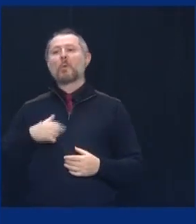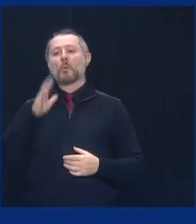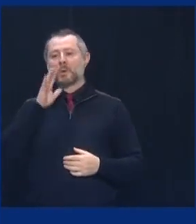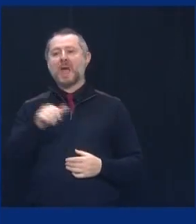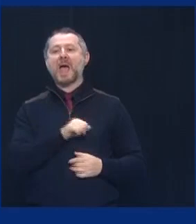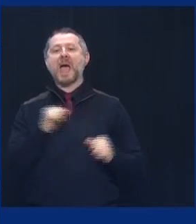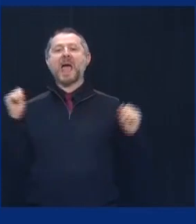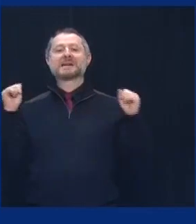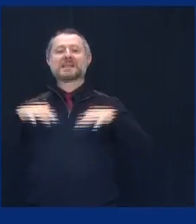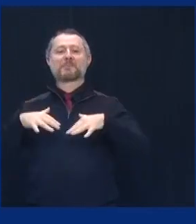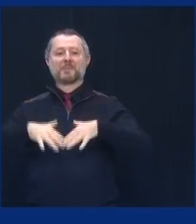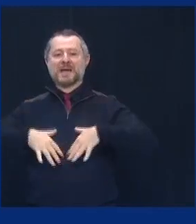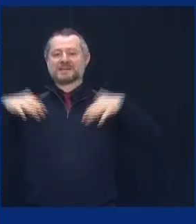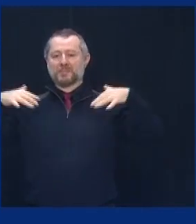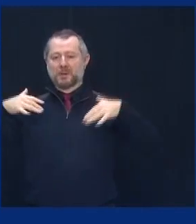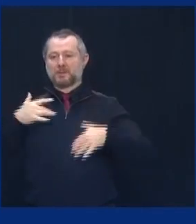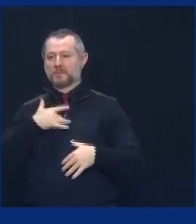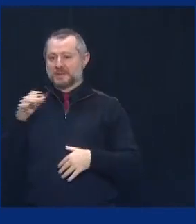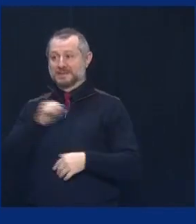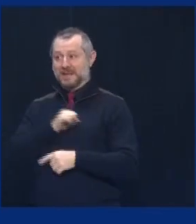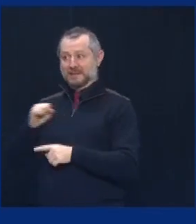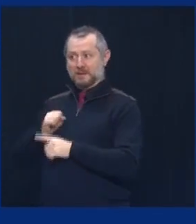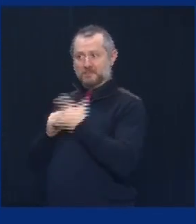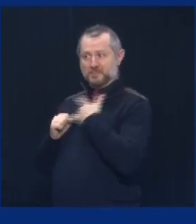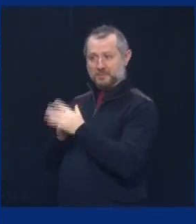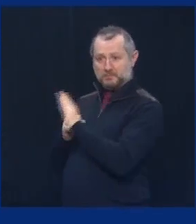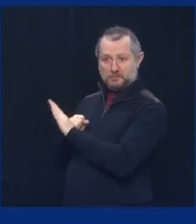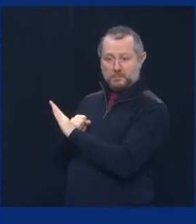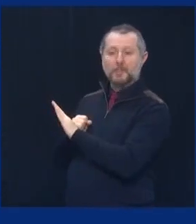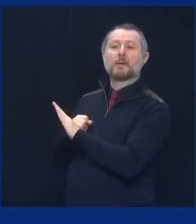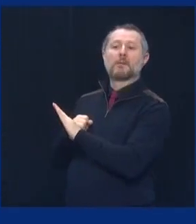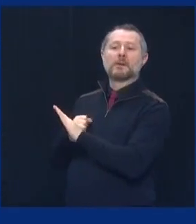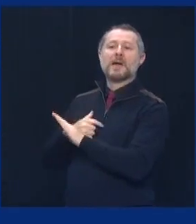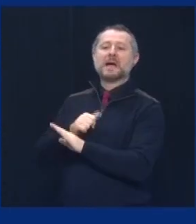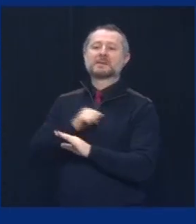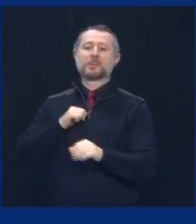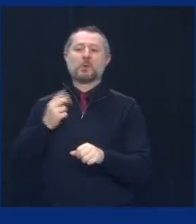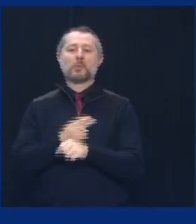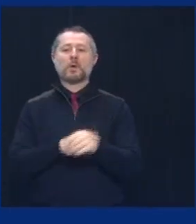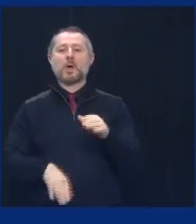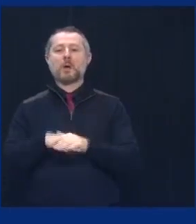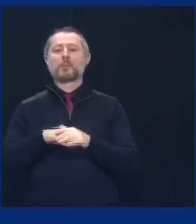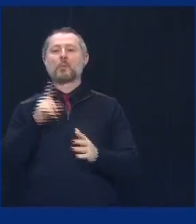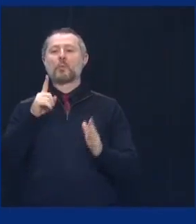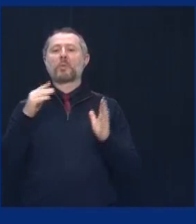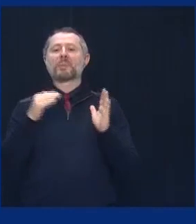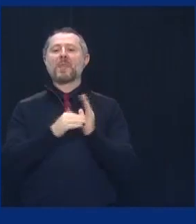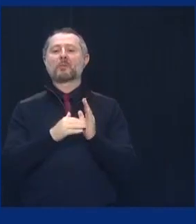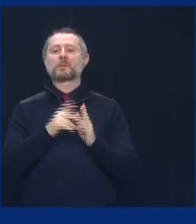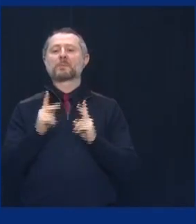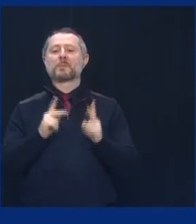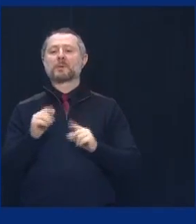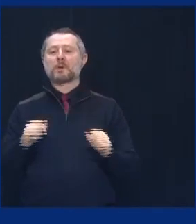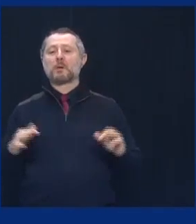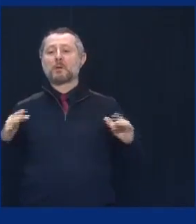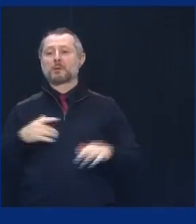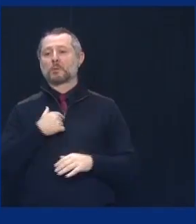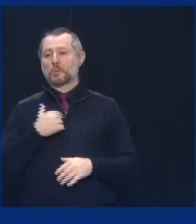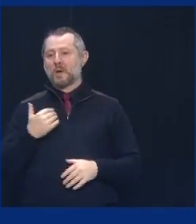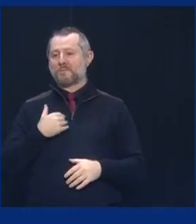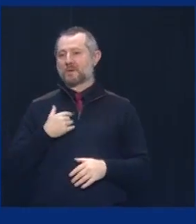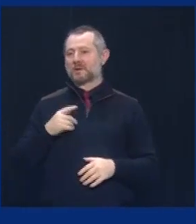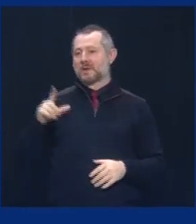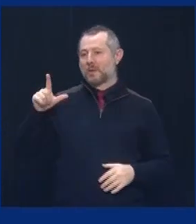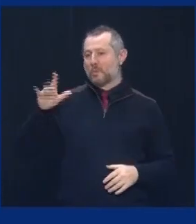do it in the Senate Chamber. The Assembly Chamber holds 1,045 people. That's their occupancy. There are 29 electors. So it's